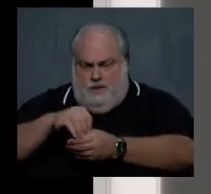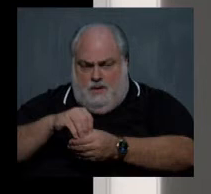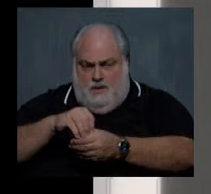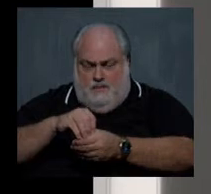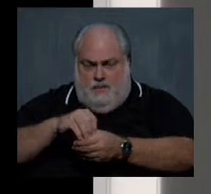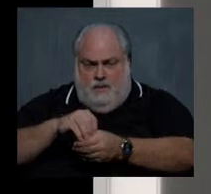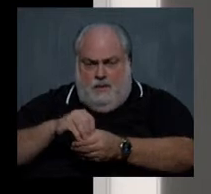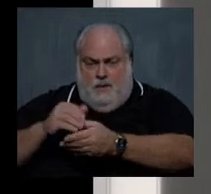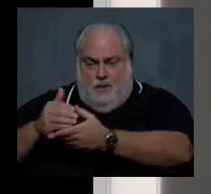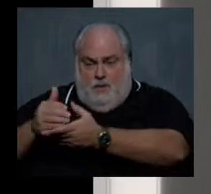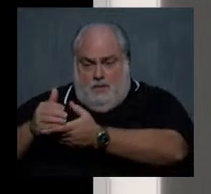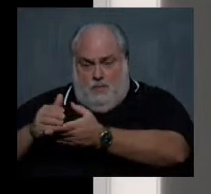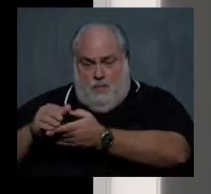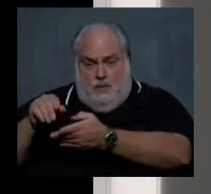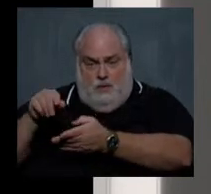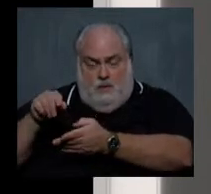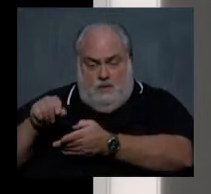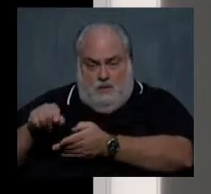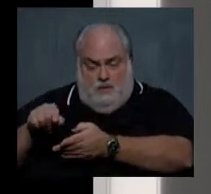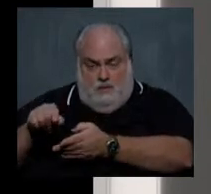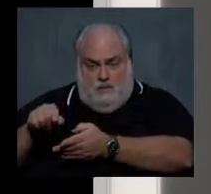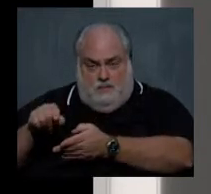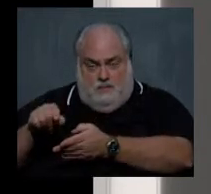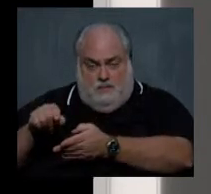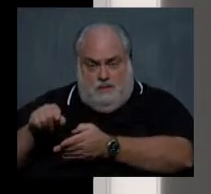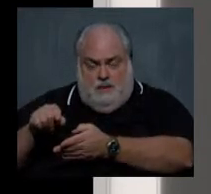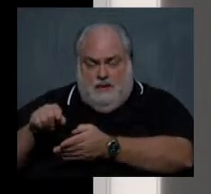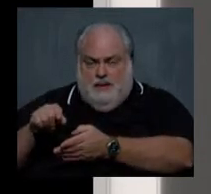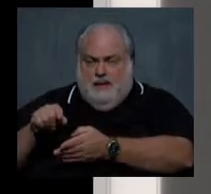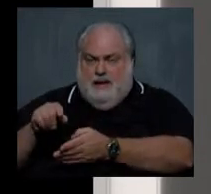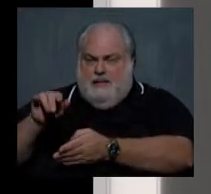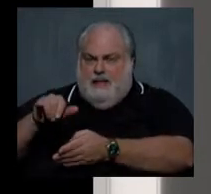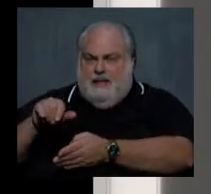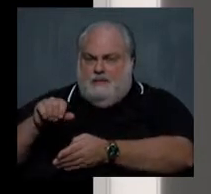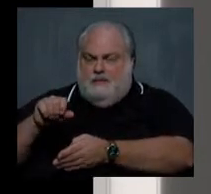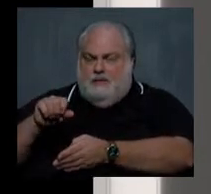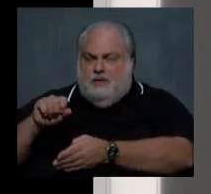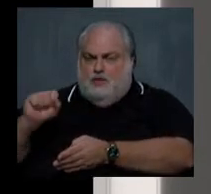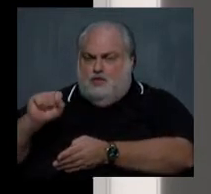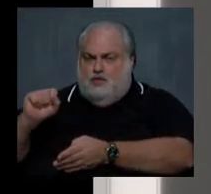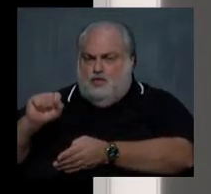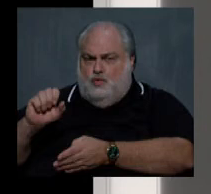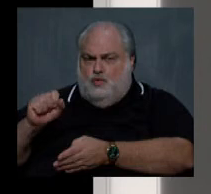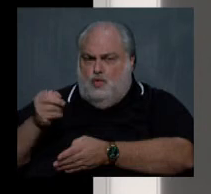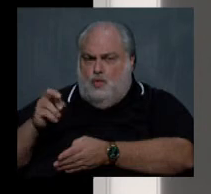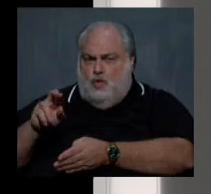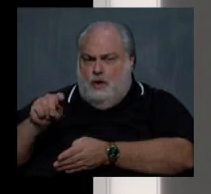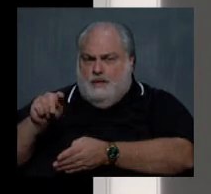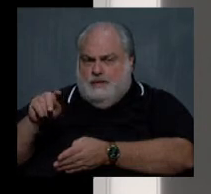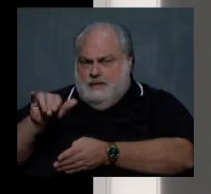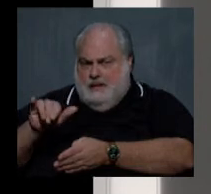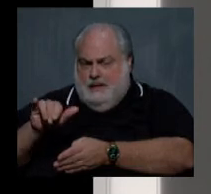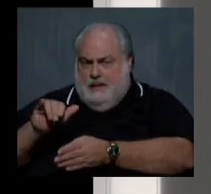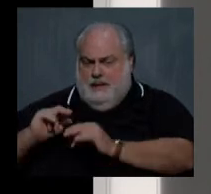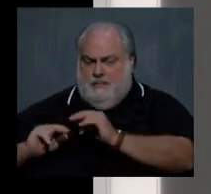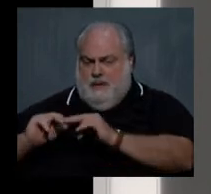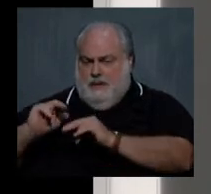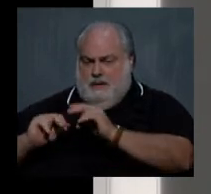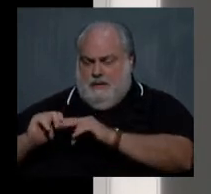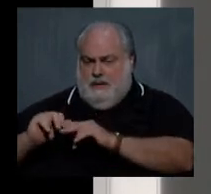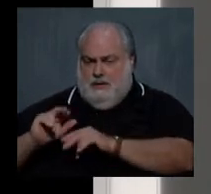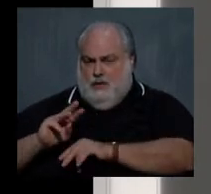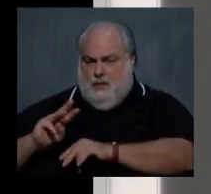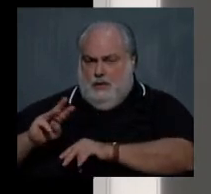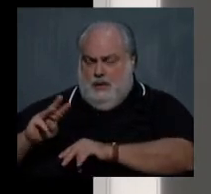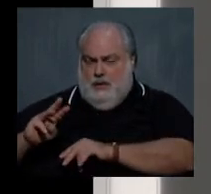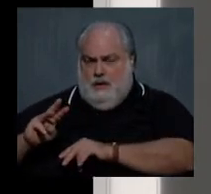One is the sorority that is just to the west building, and the other